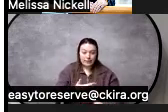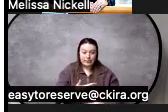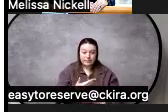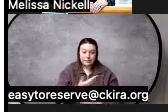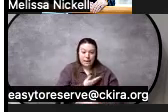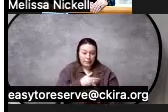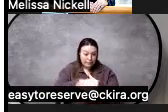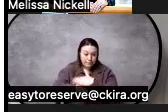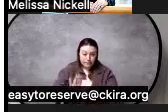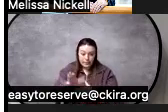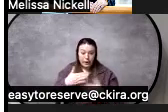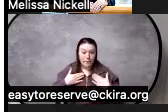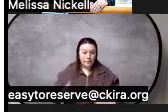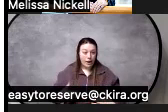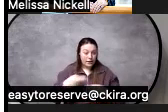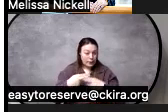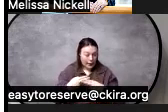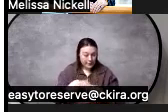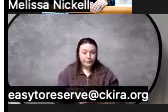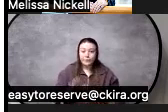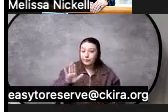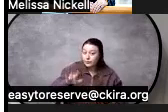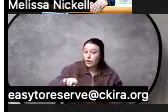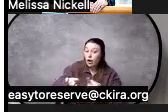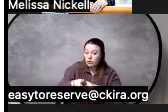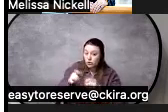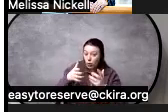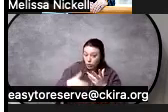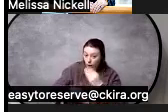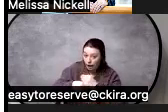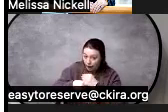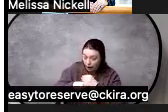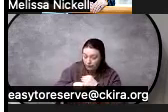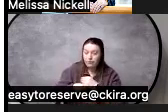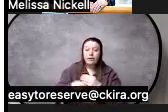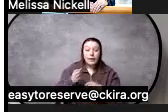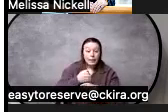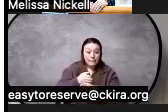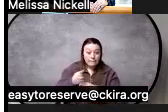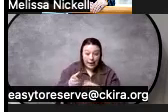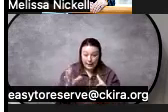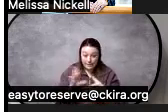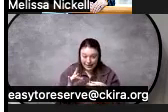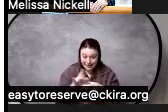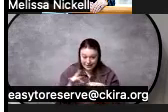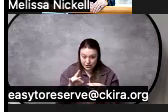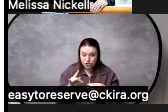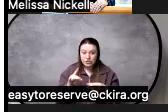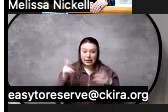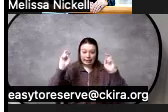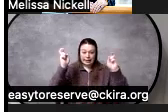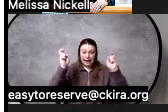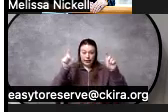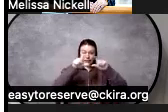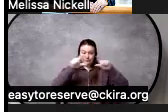take the time, and I would be remiss if I did not point out that the main message of the slide is found within the slide title here. Remember,